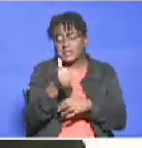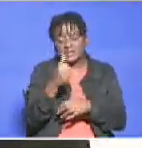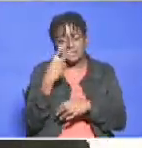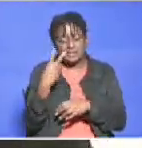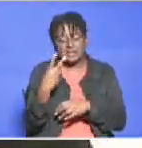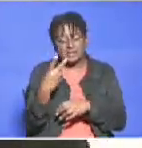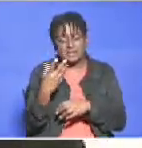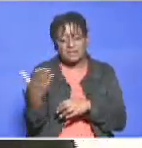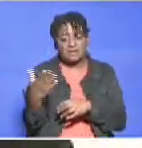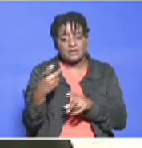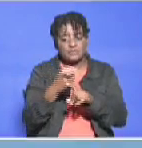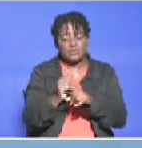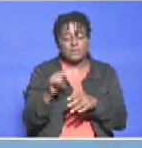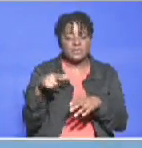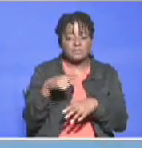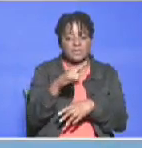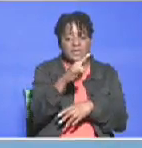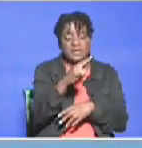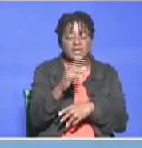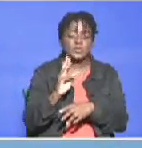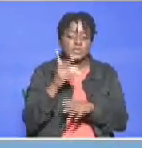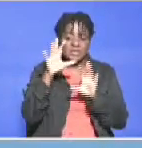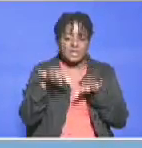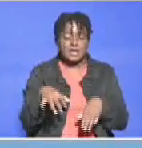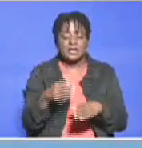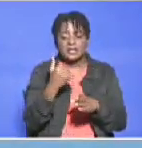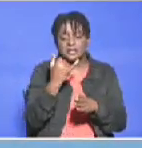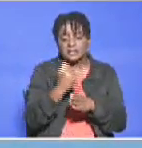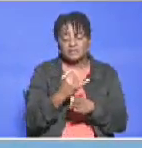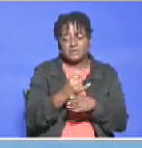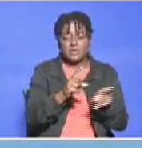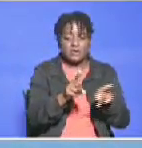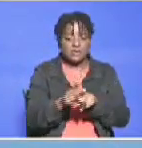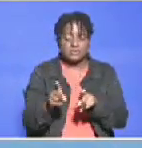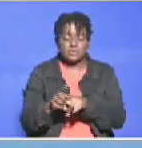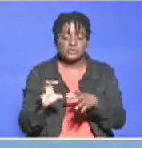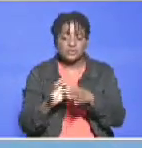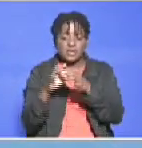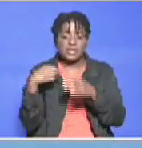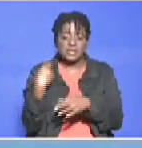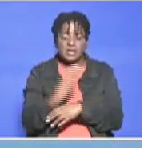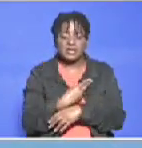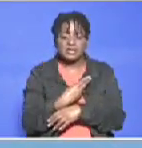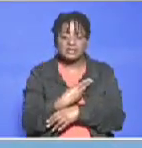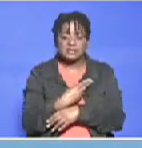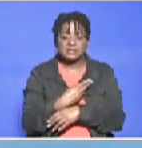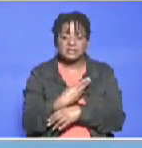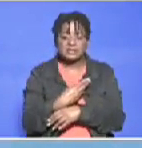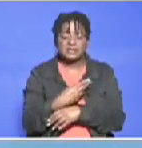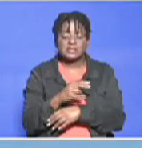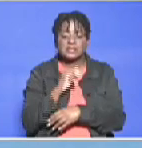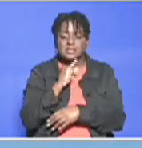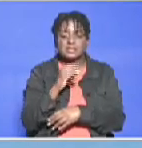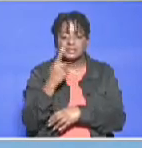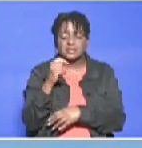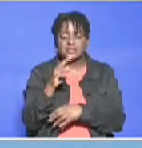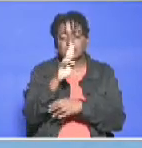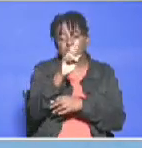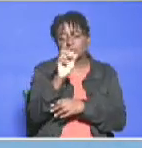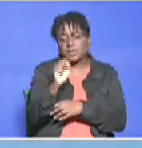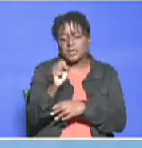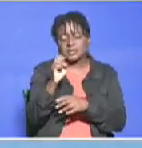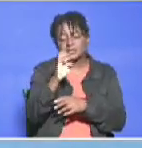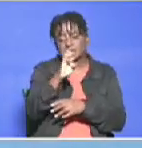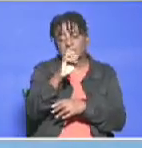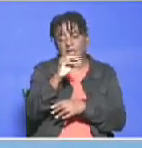that we may be able to identify. Also joining us in collaboration and assistance with the United States Embassy, we have the United